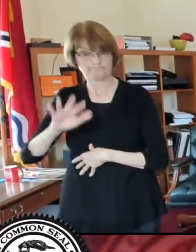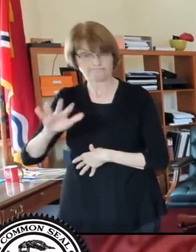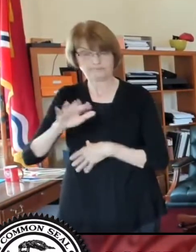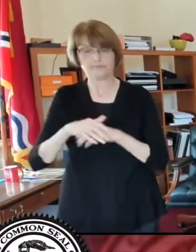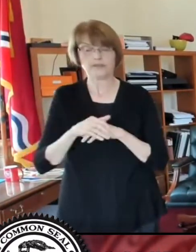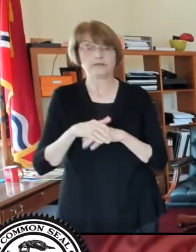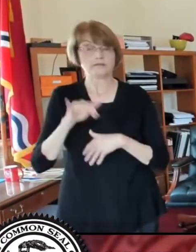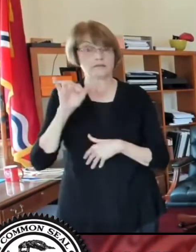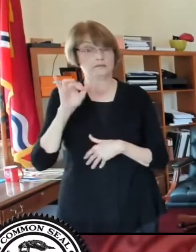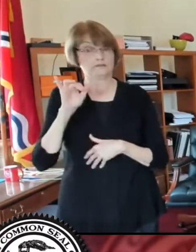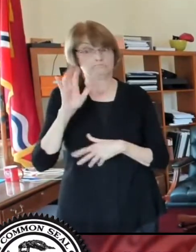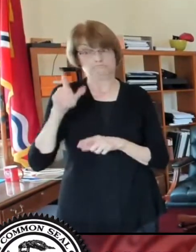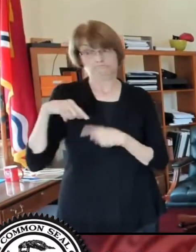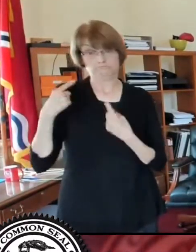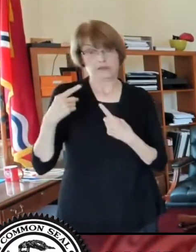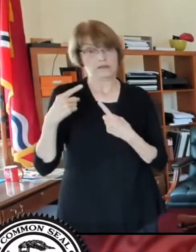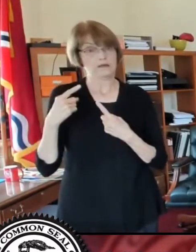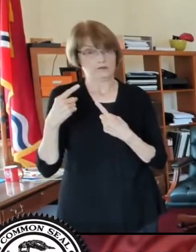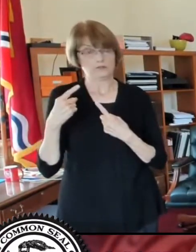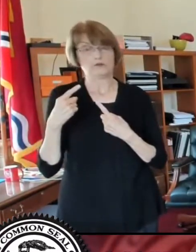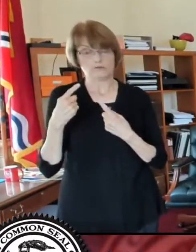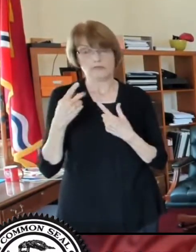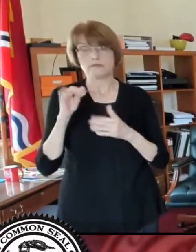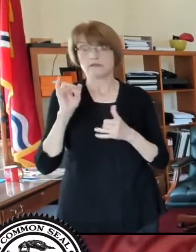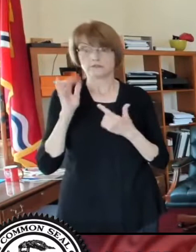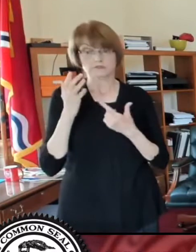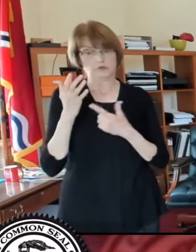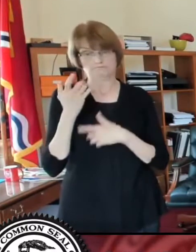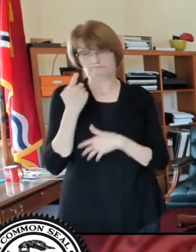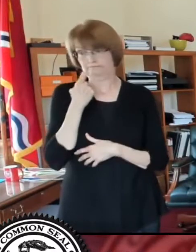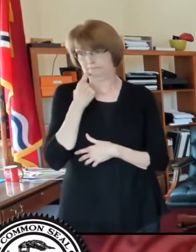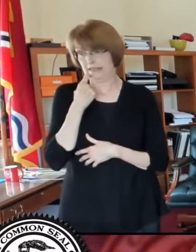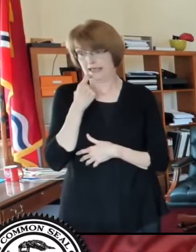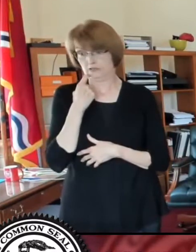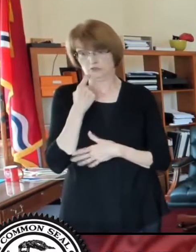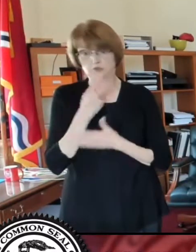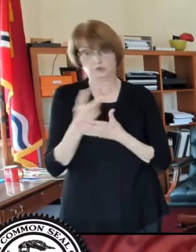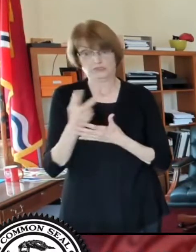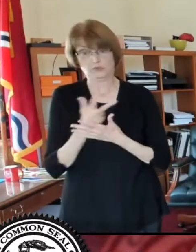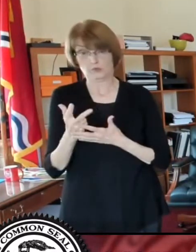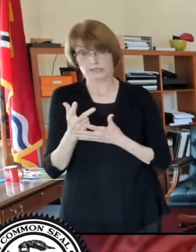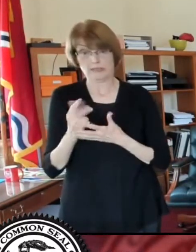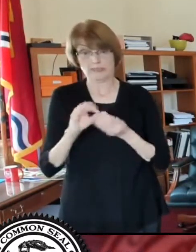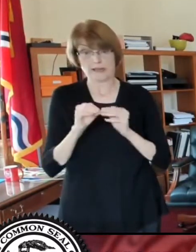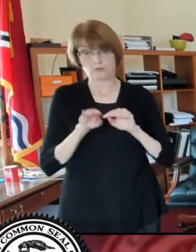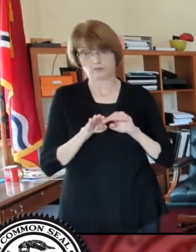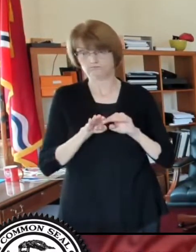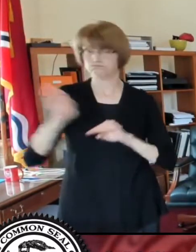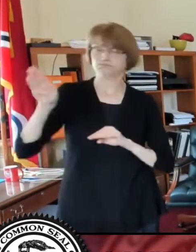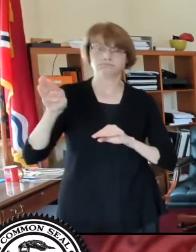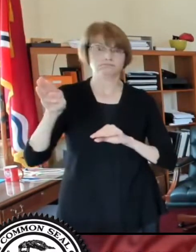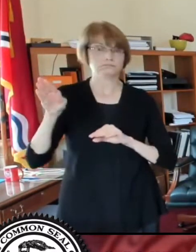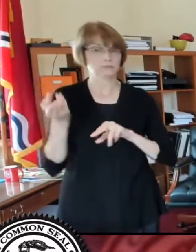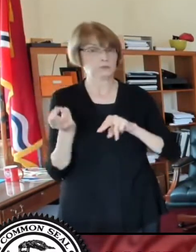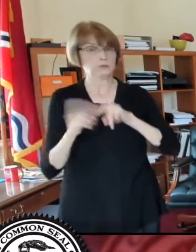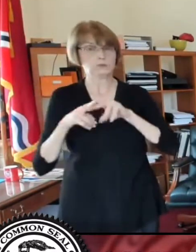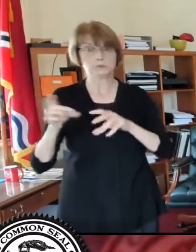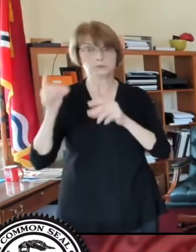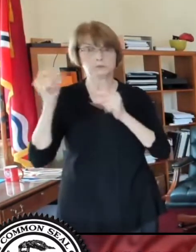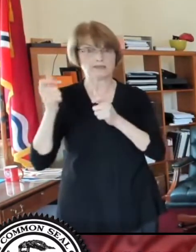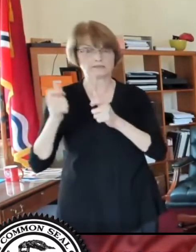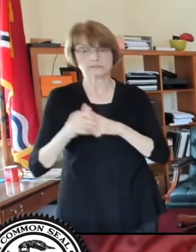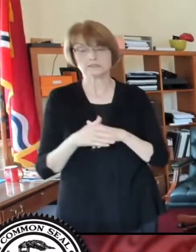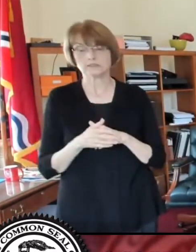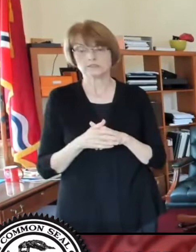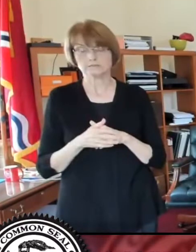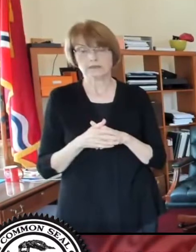increase has been pretty steep over the last 2 to 3 weeks. In fact, on Saturday, I believe